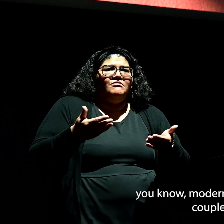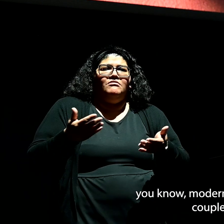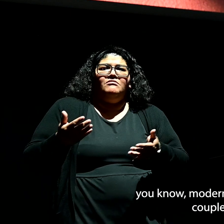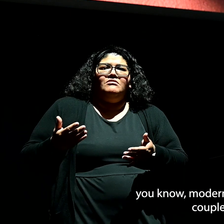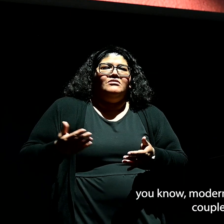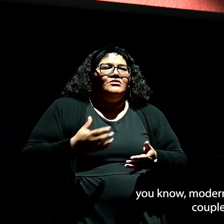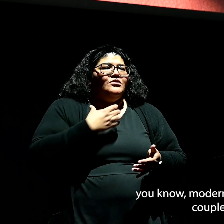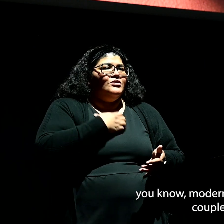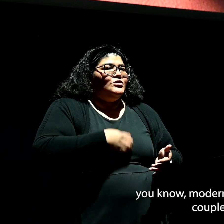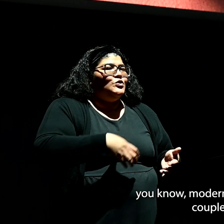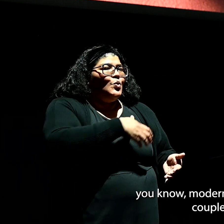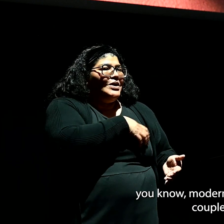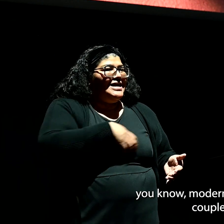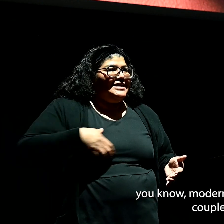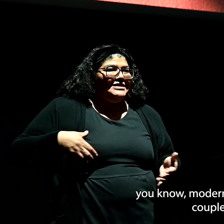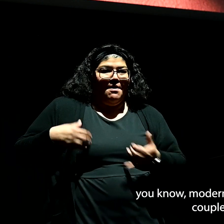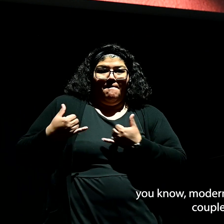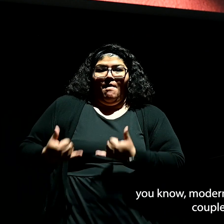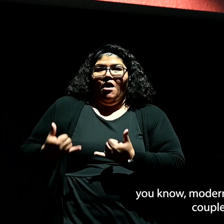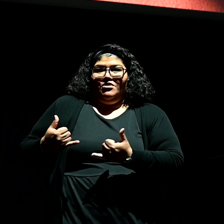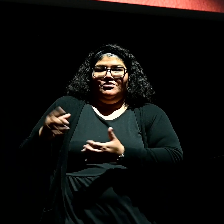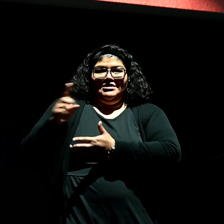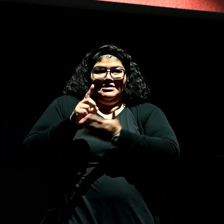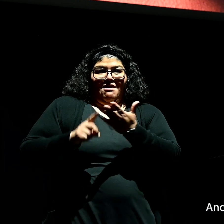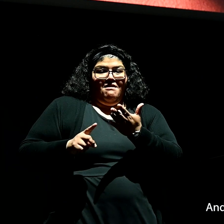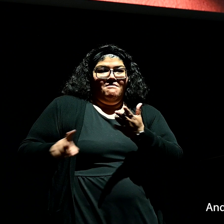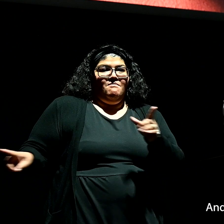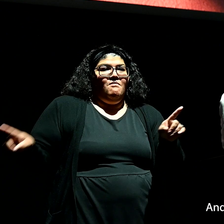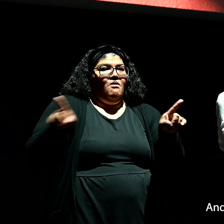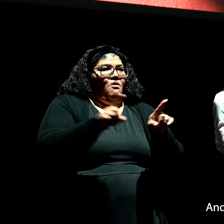Swiss modern design coupled with kids.